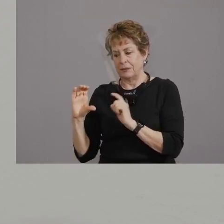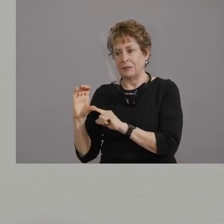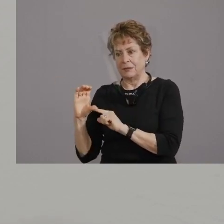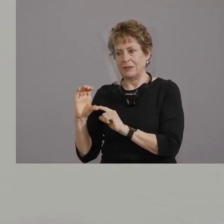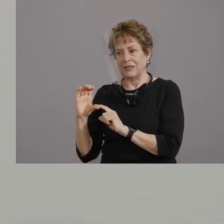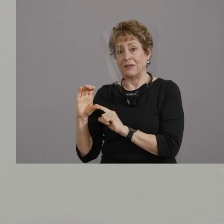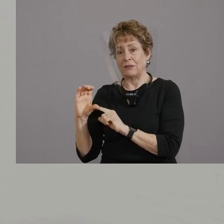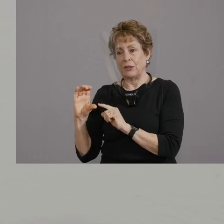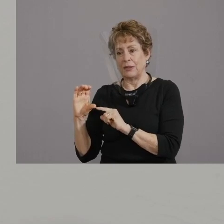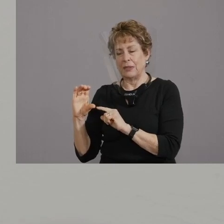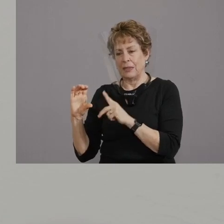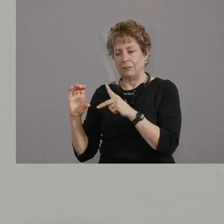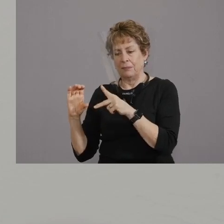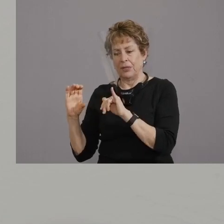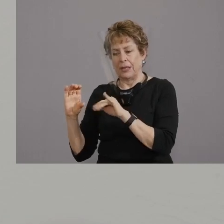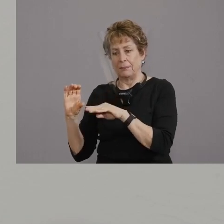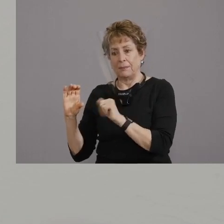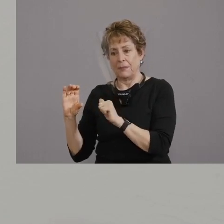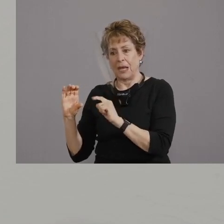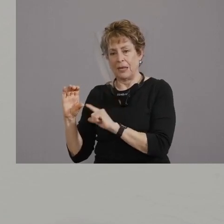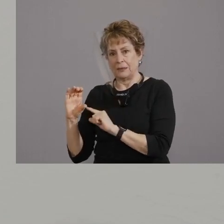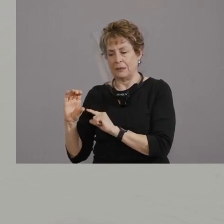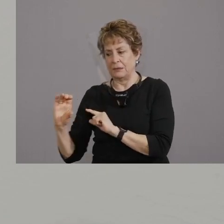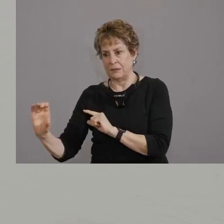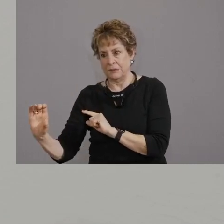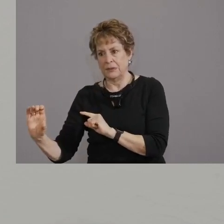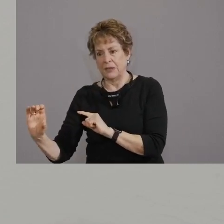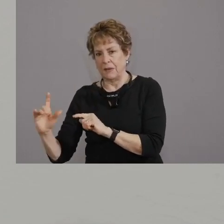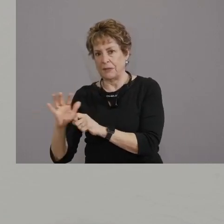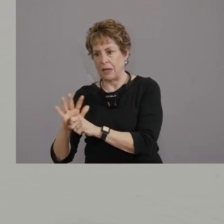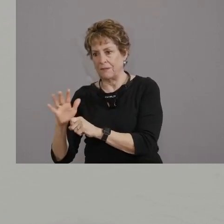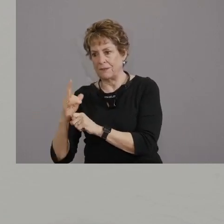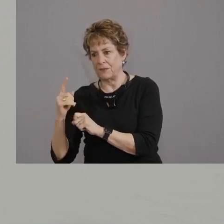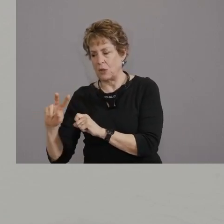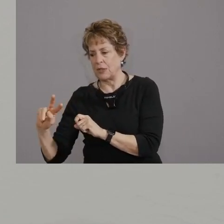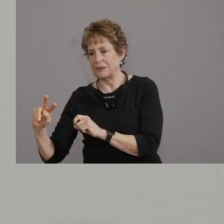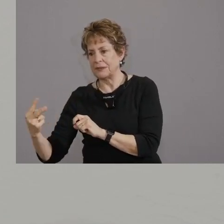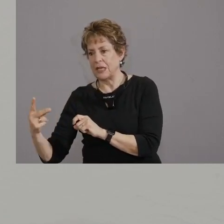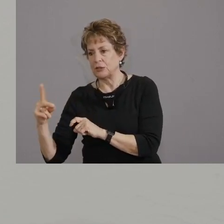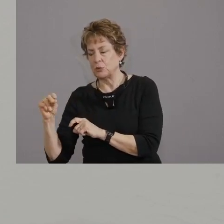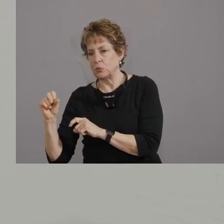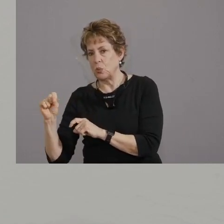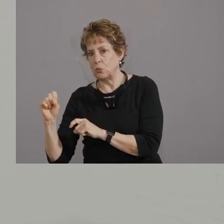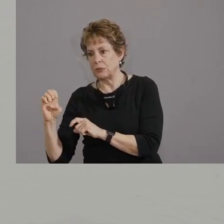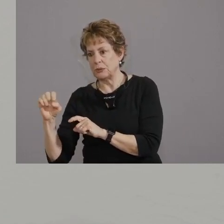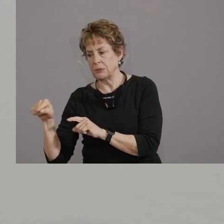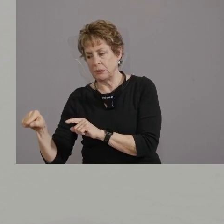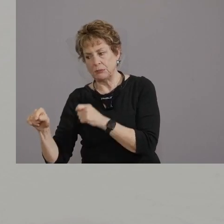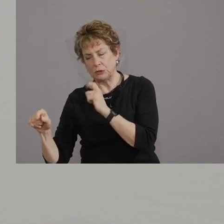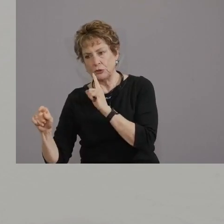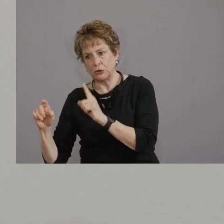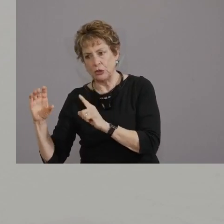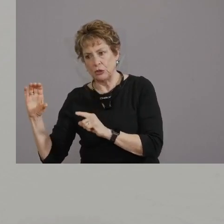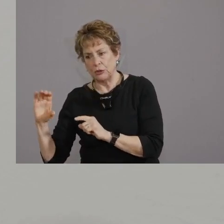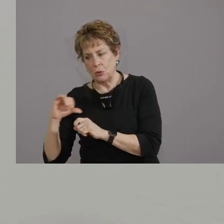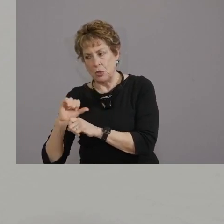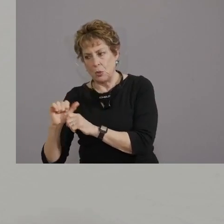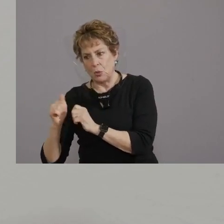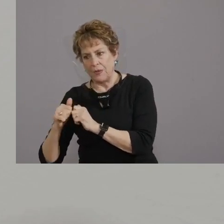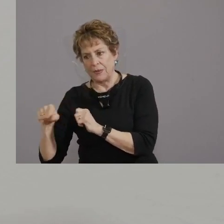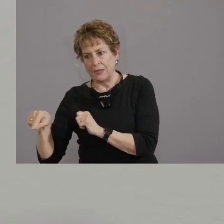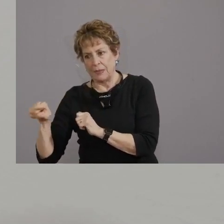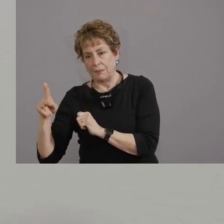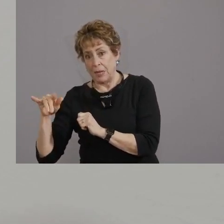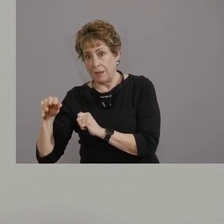their second doses as well. So we're working with Pima County on their plan to increase the number of sites and to increase